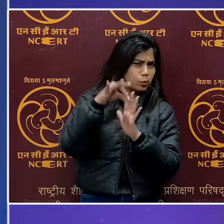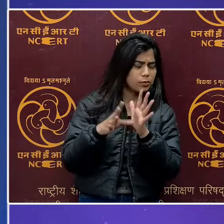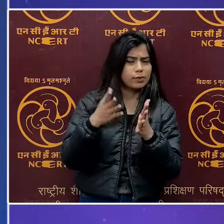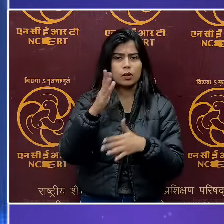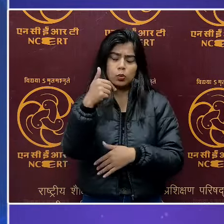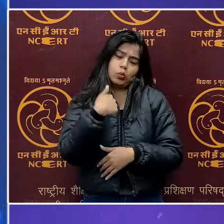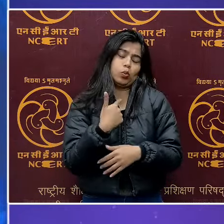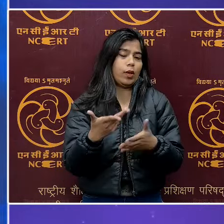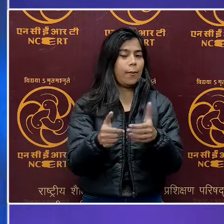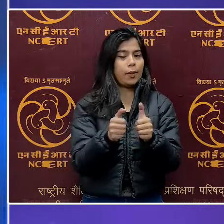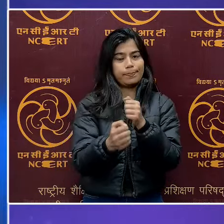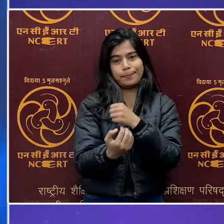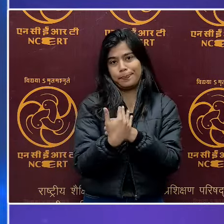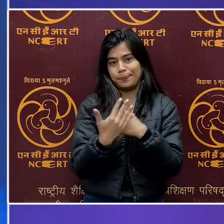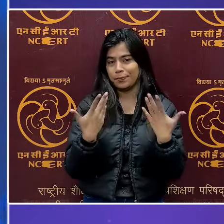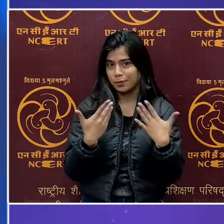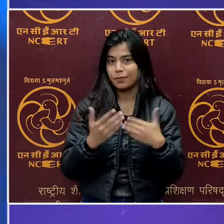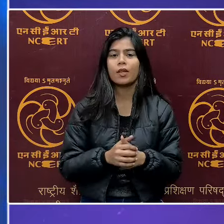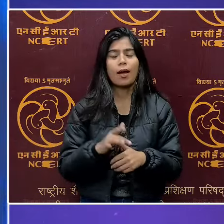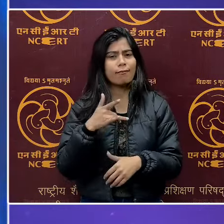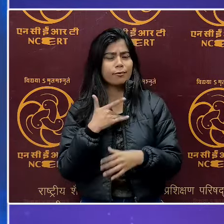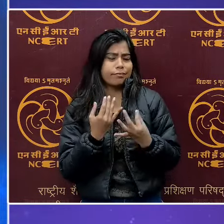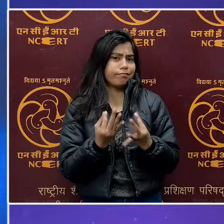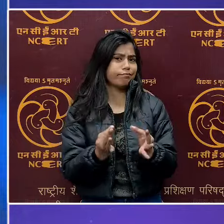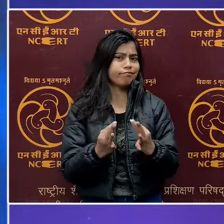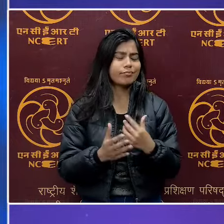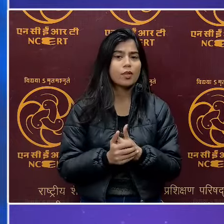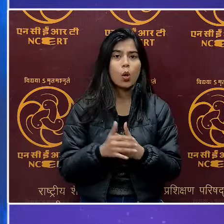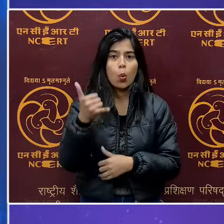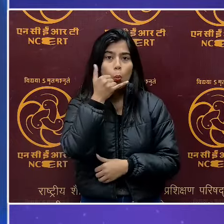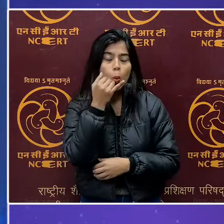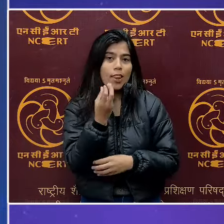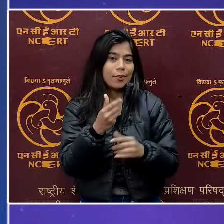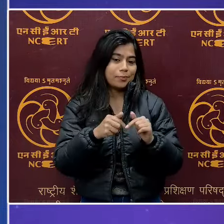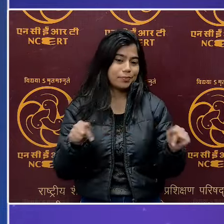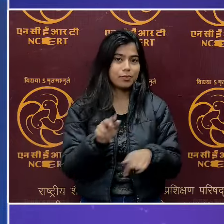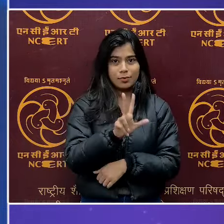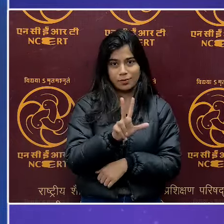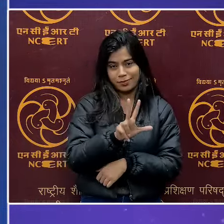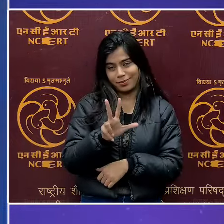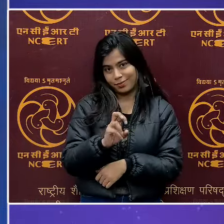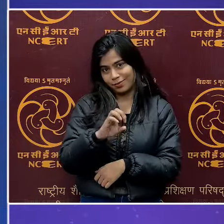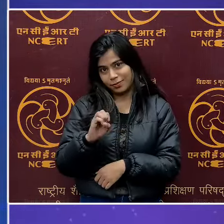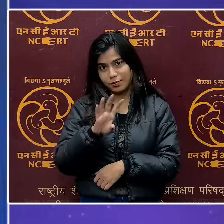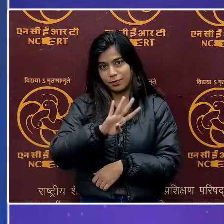reach out to us. Feel free to call us on our number, that is